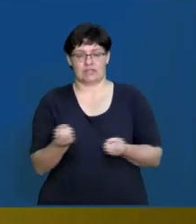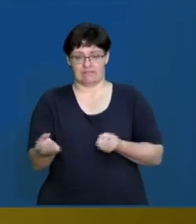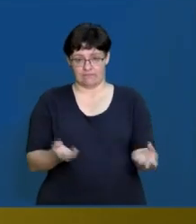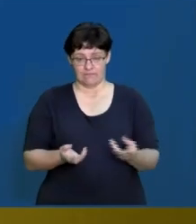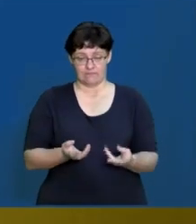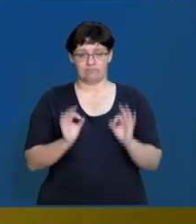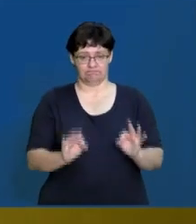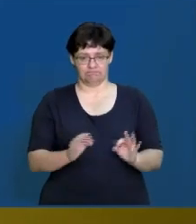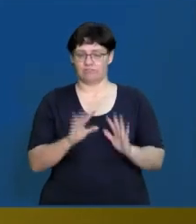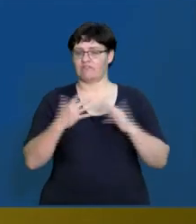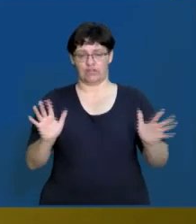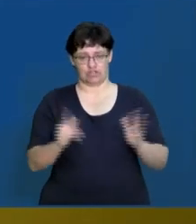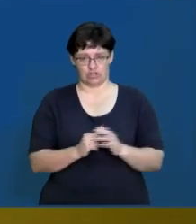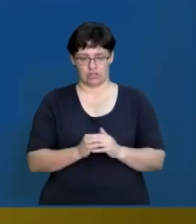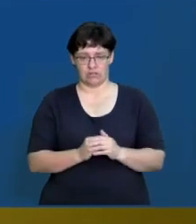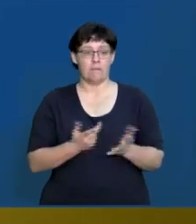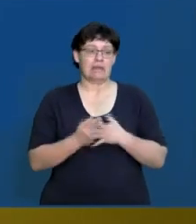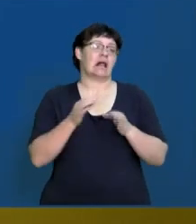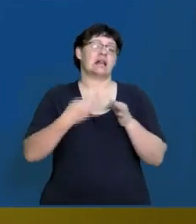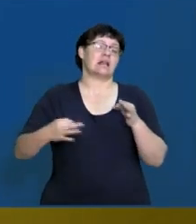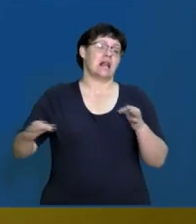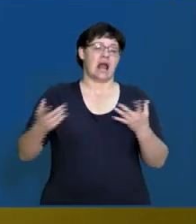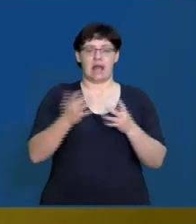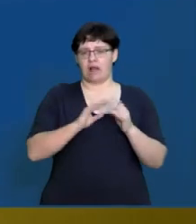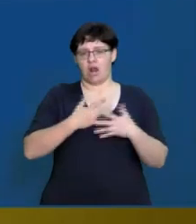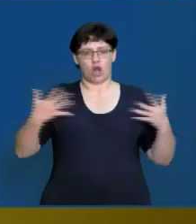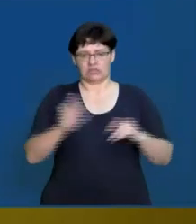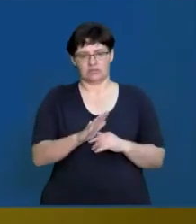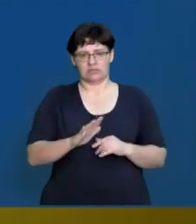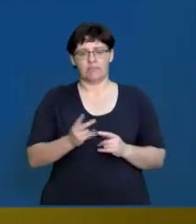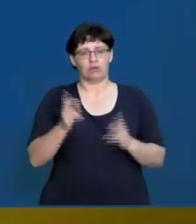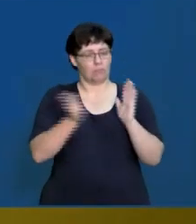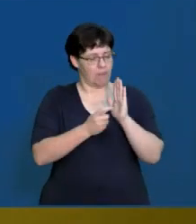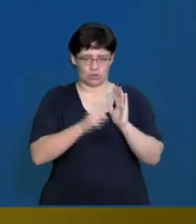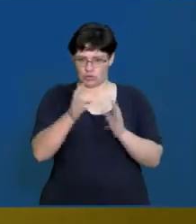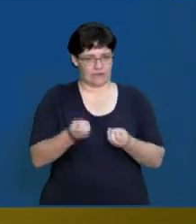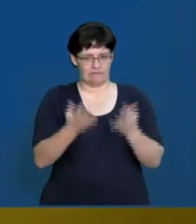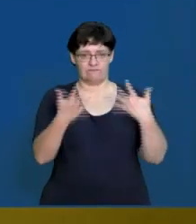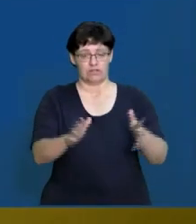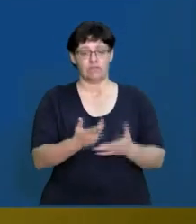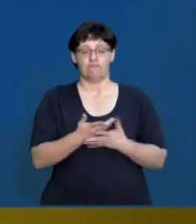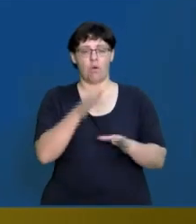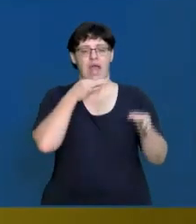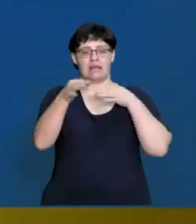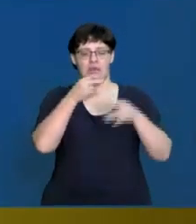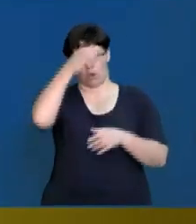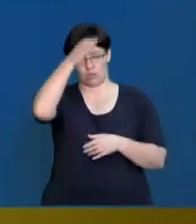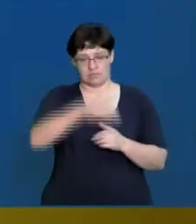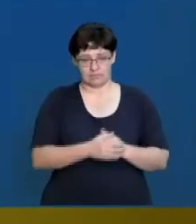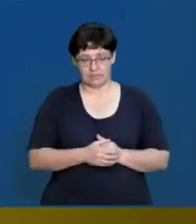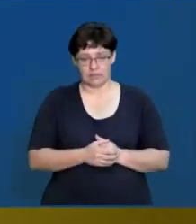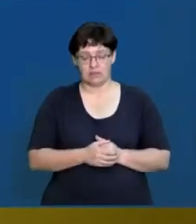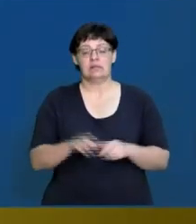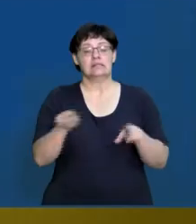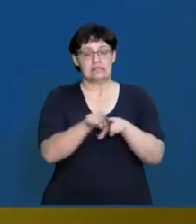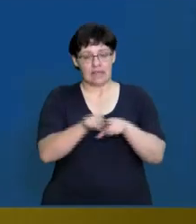resources efficiently, full stop. You don't need to expand much on that. You will earn your full 2 marks just for defining the concept